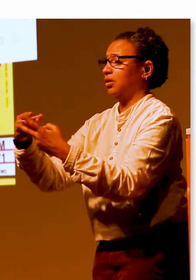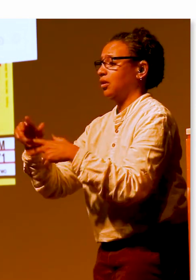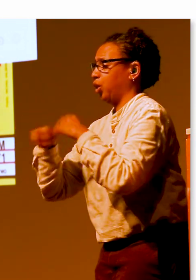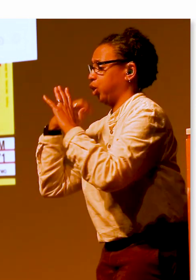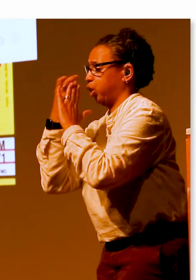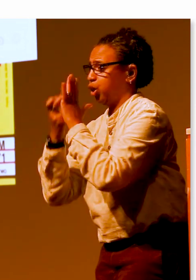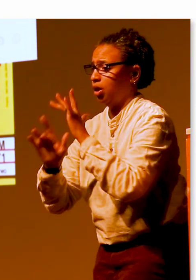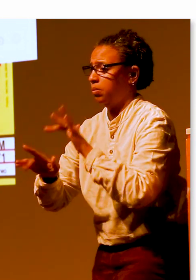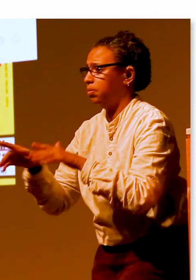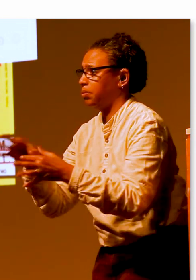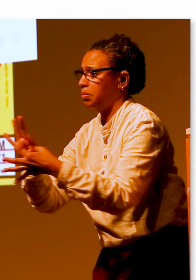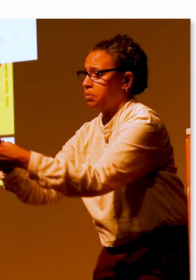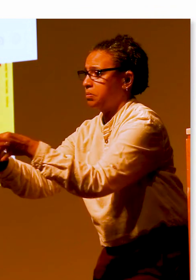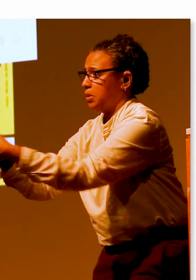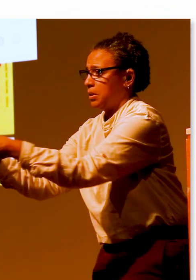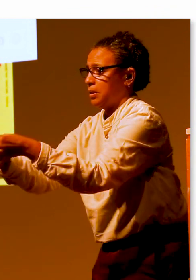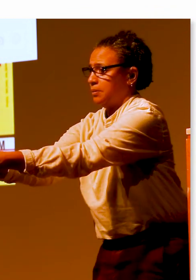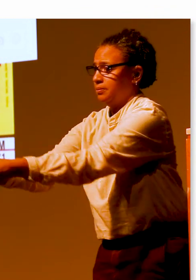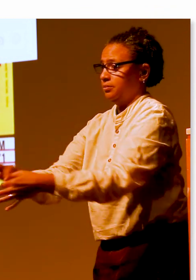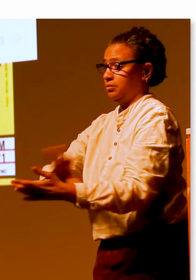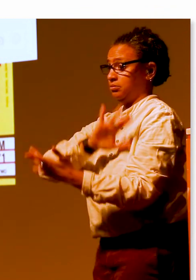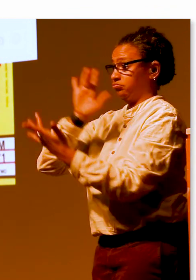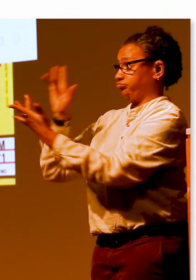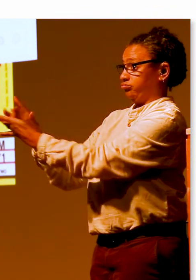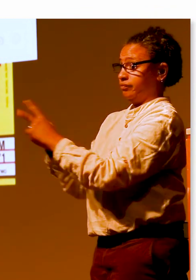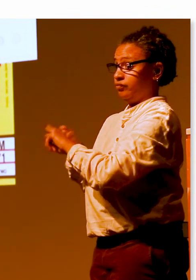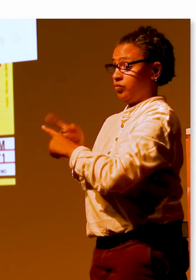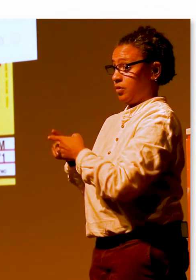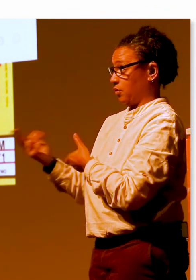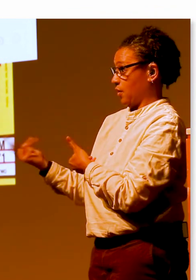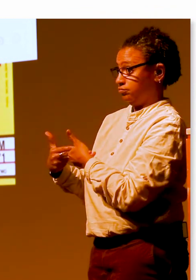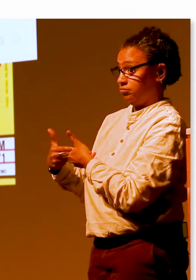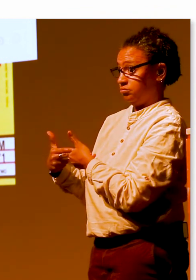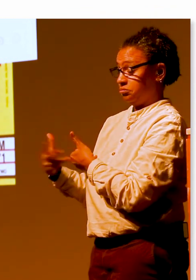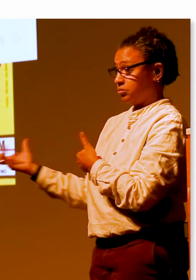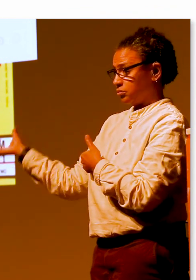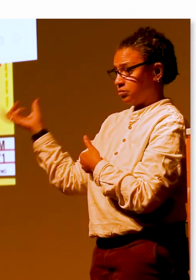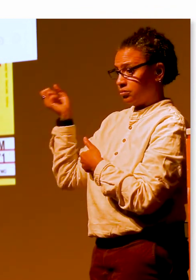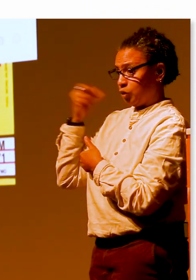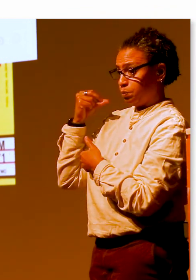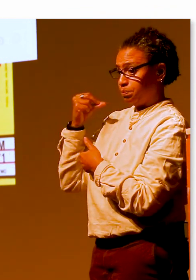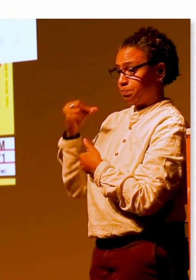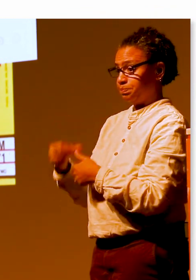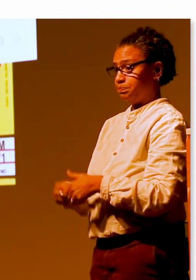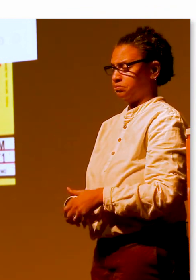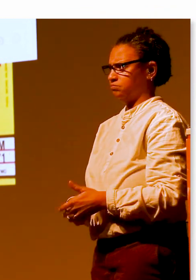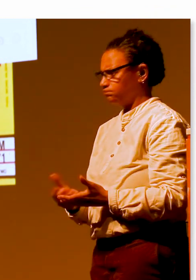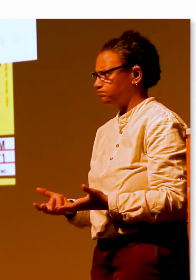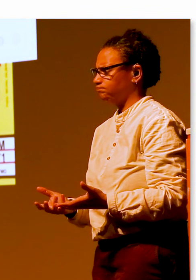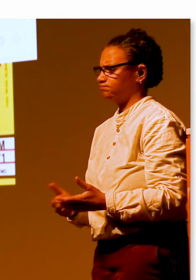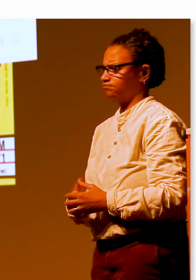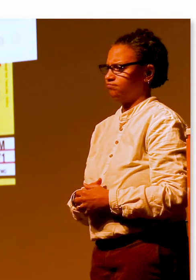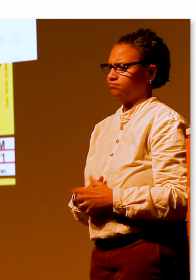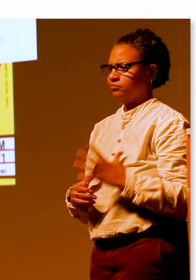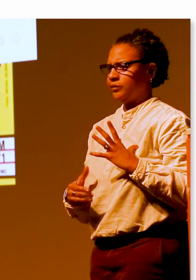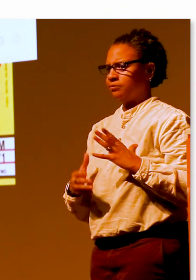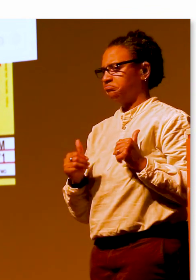out to Marcellus to join me on this journey. He said no, which whatever.